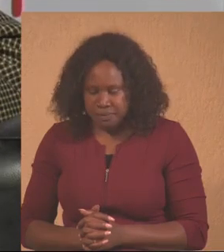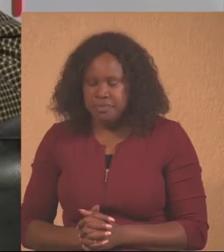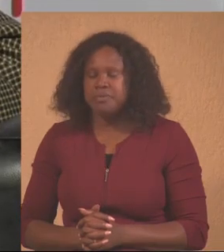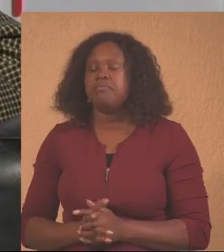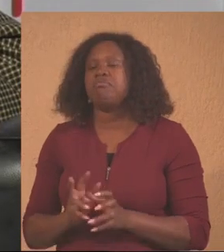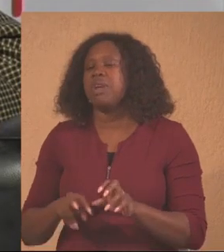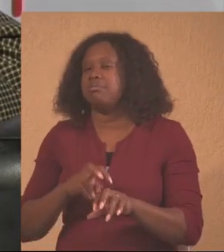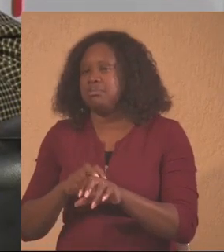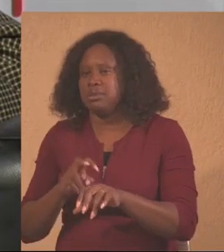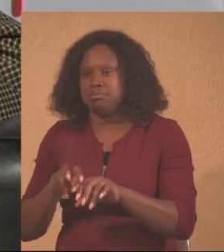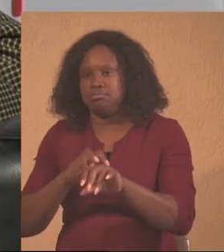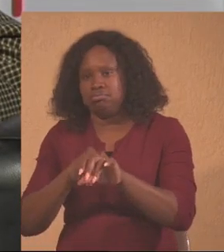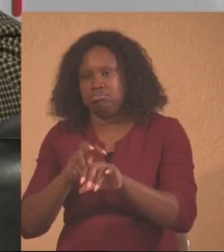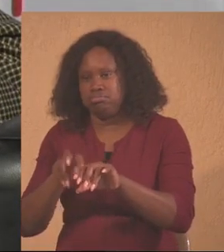achieved, should it be